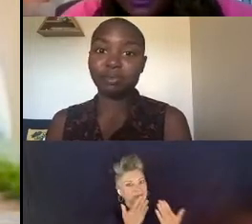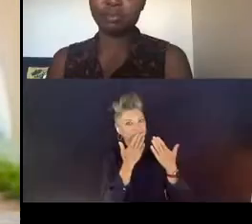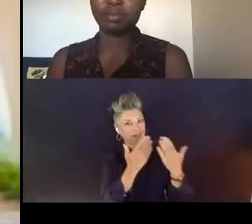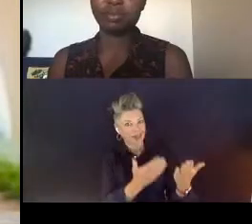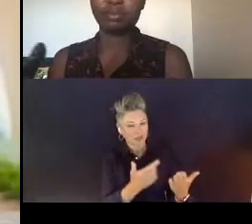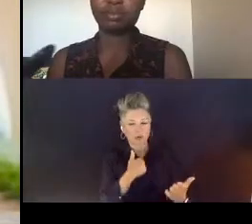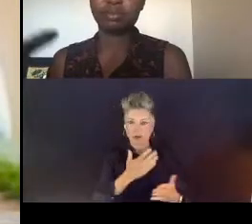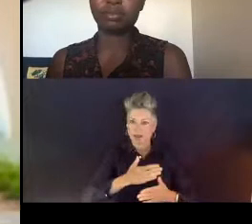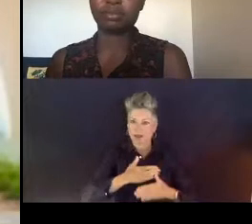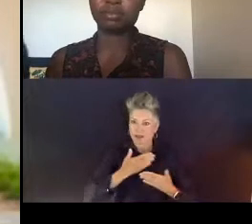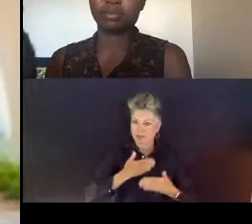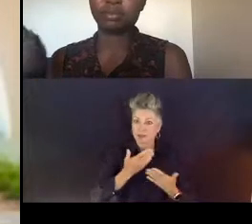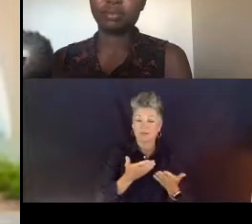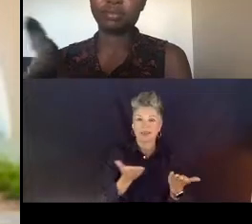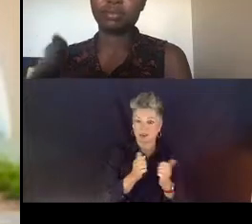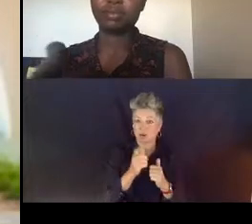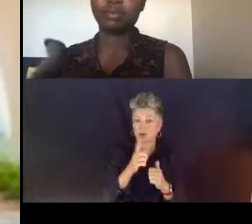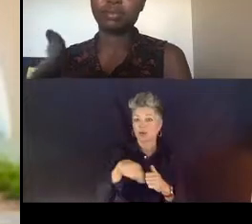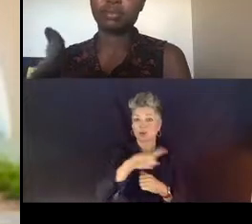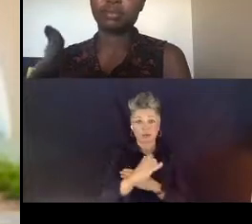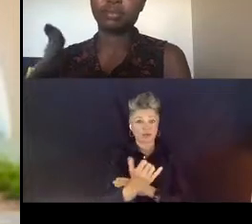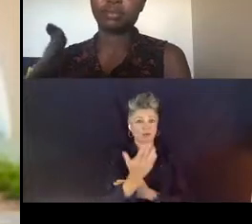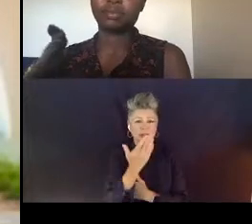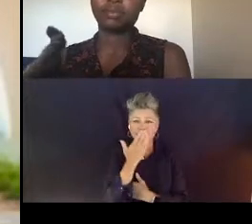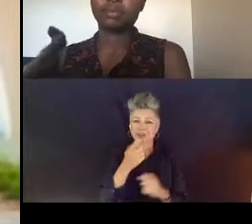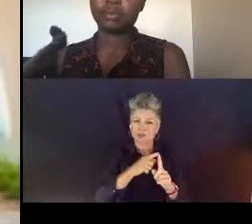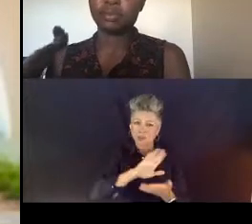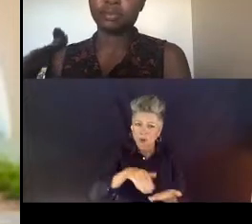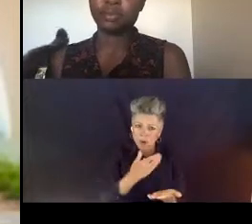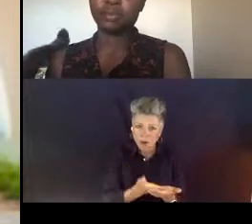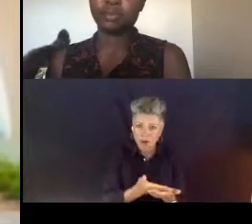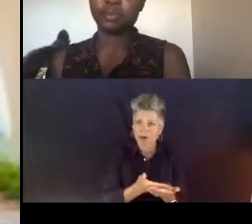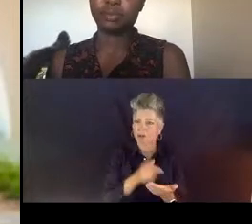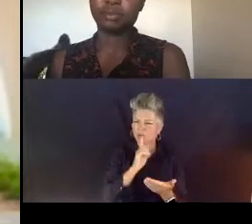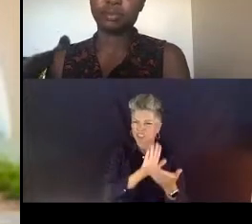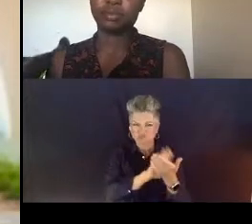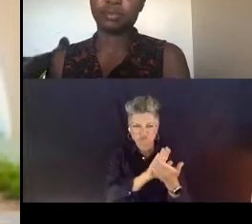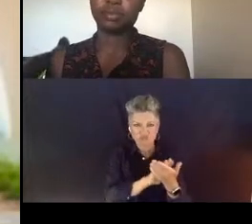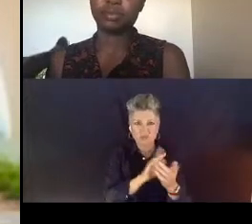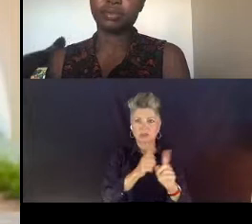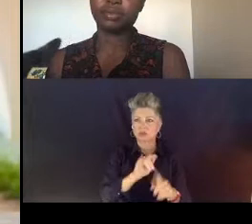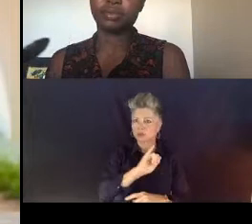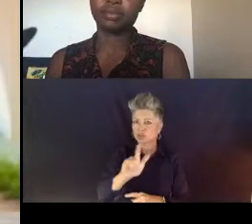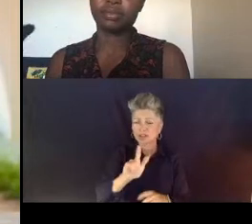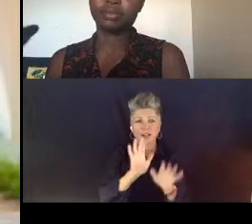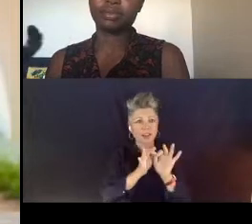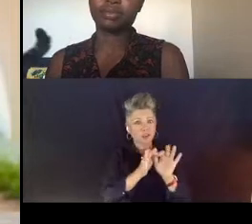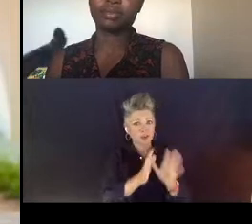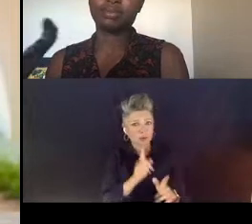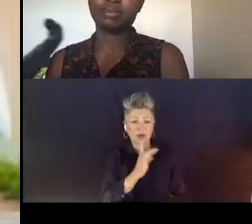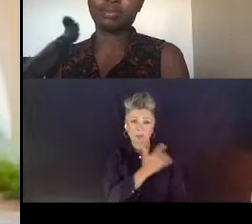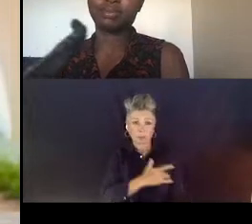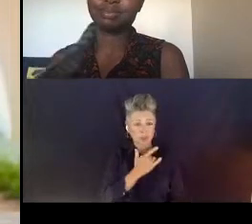glad to be here with you all this morning. Thanks to everyone. Shout outs to Jill, our interpreter. We appreciate